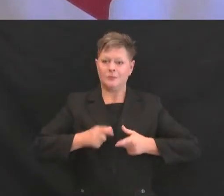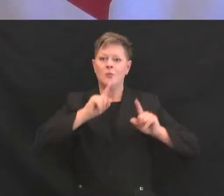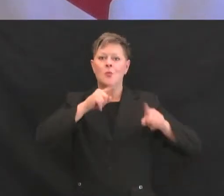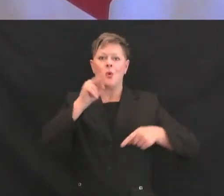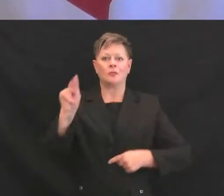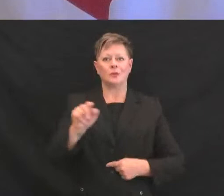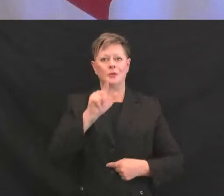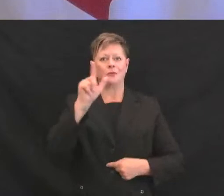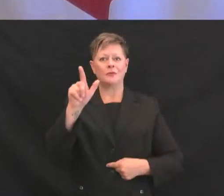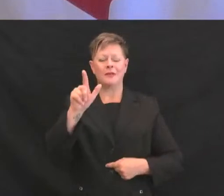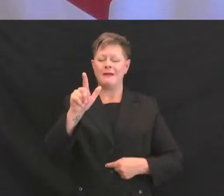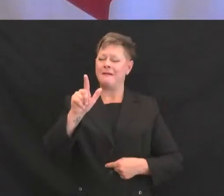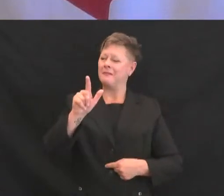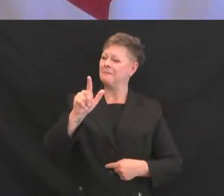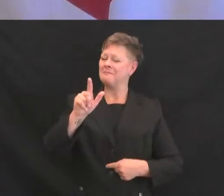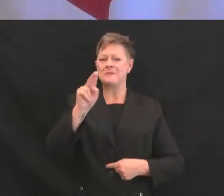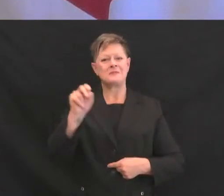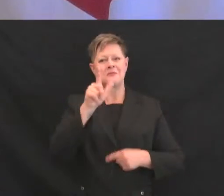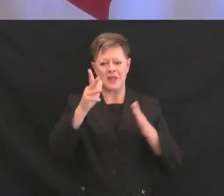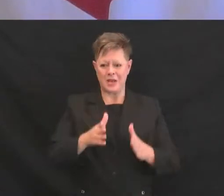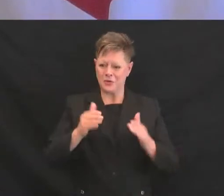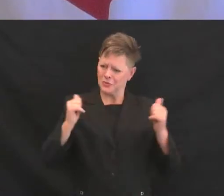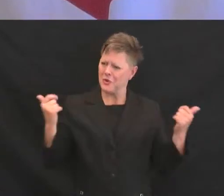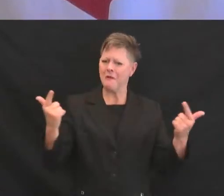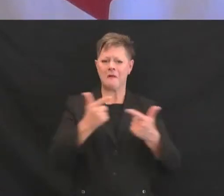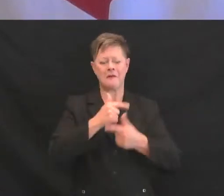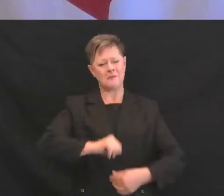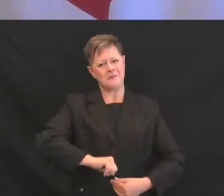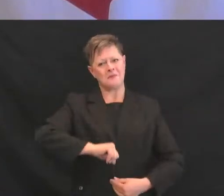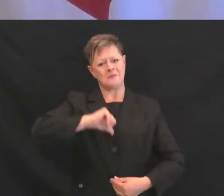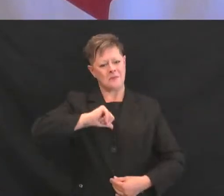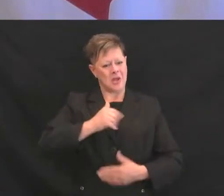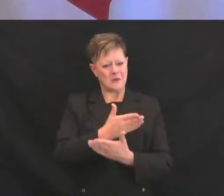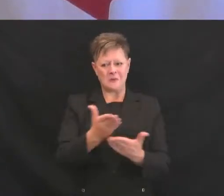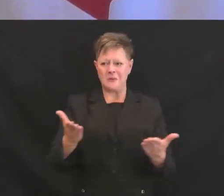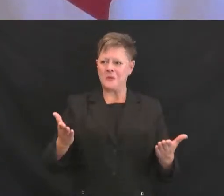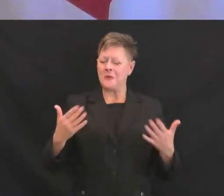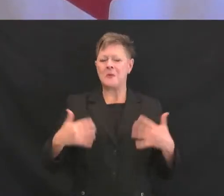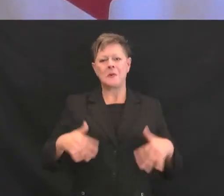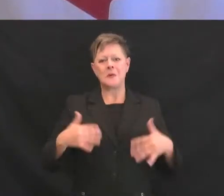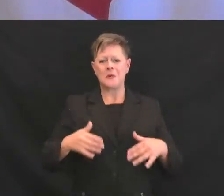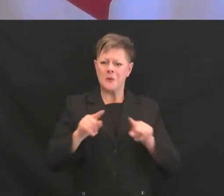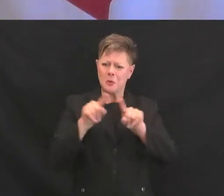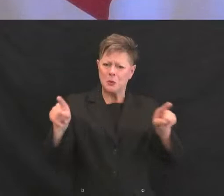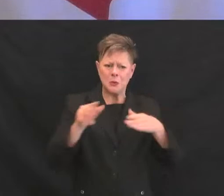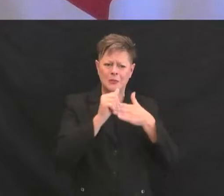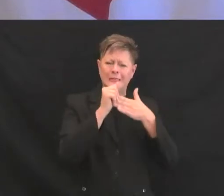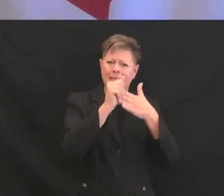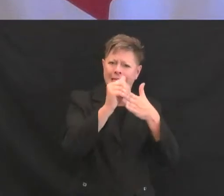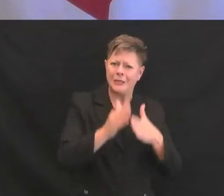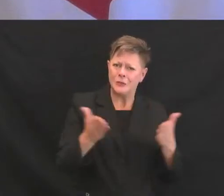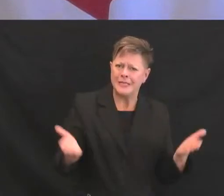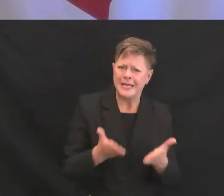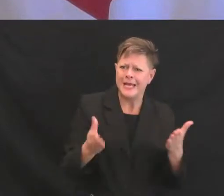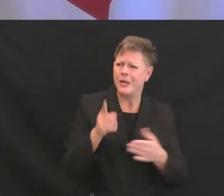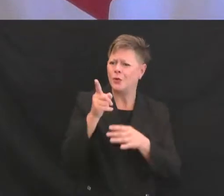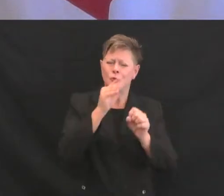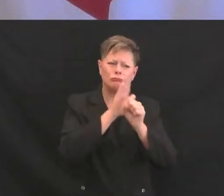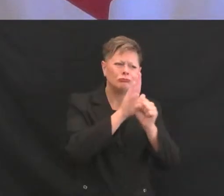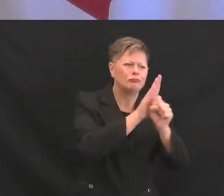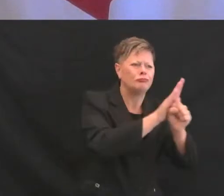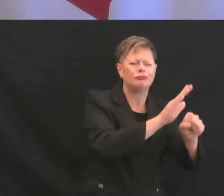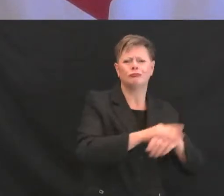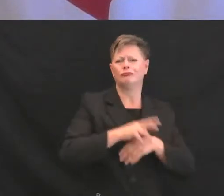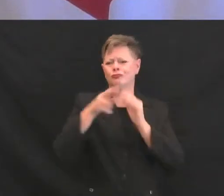make Newfoundlanders and Labradorians proud. You are leaders in our province. You're ambassadors, role